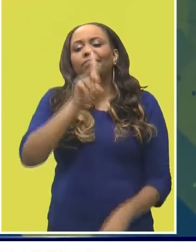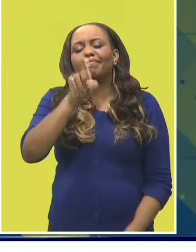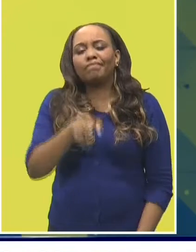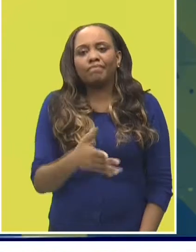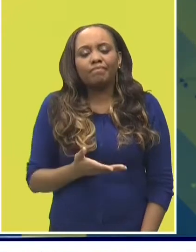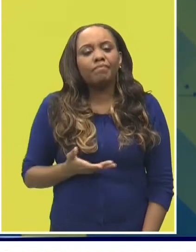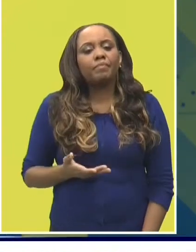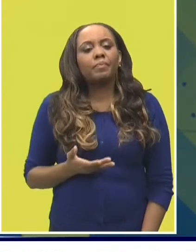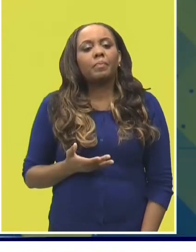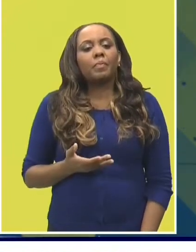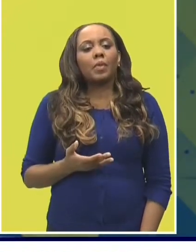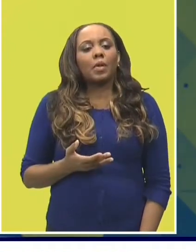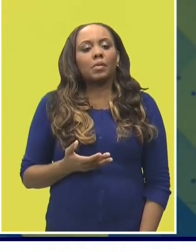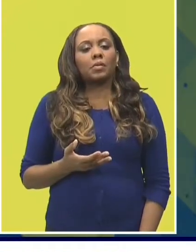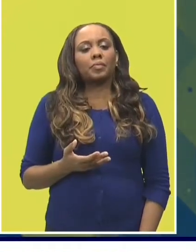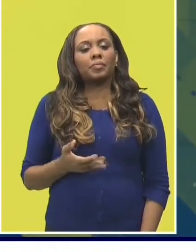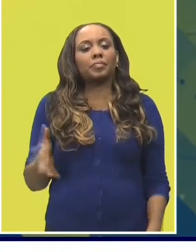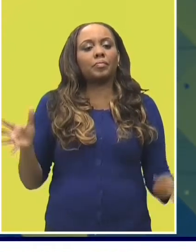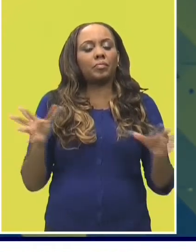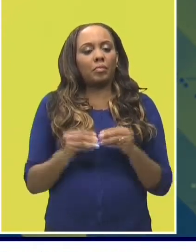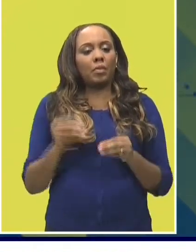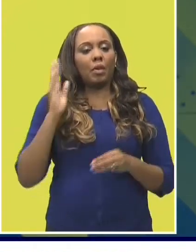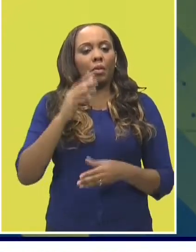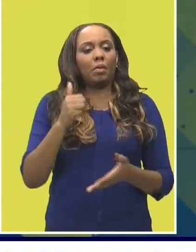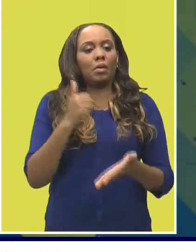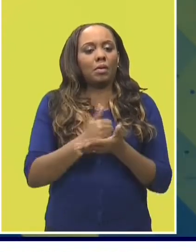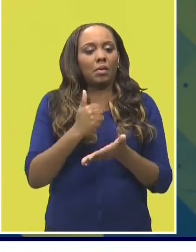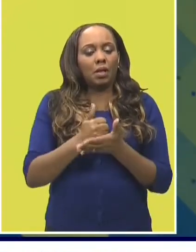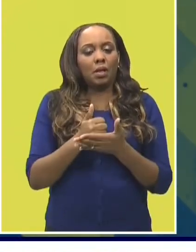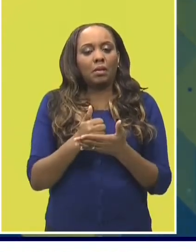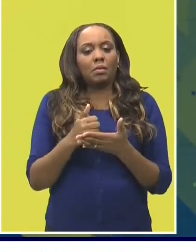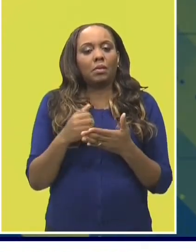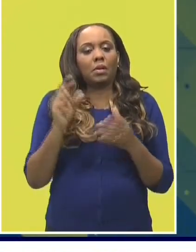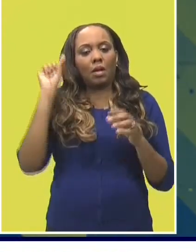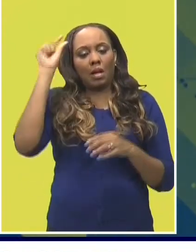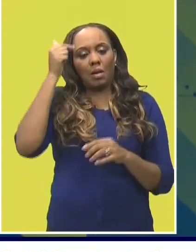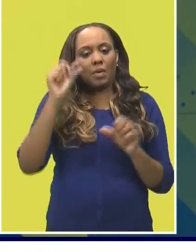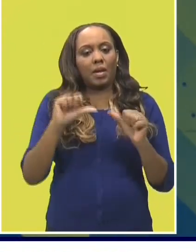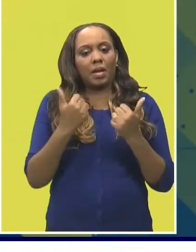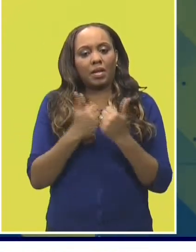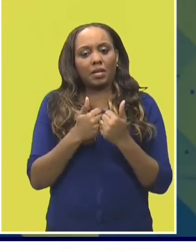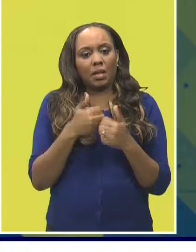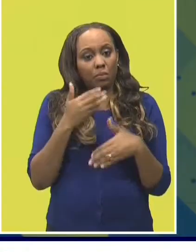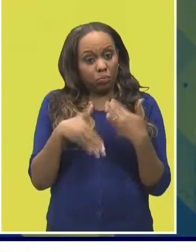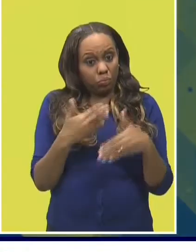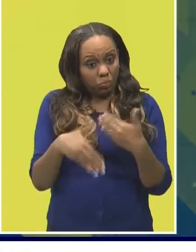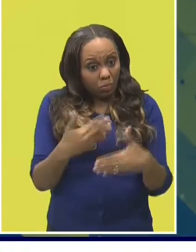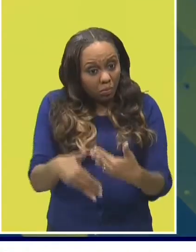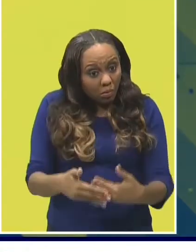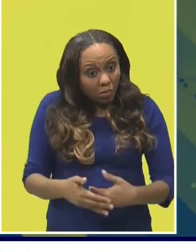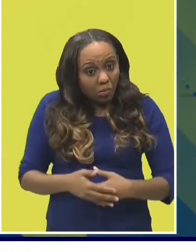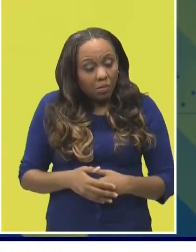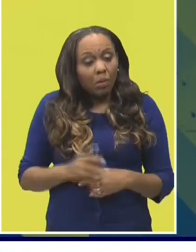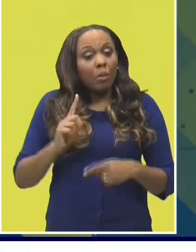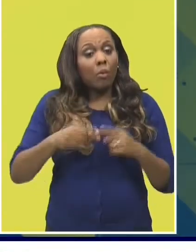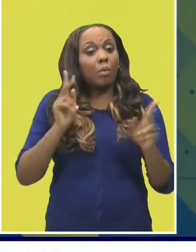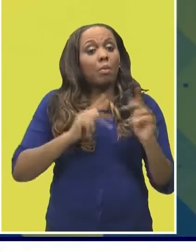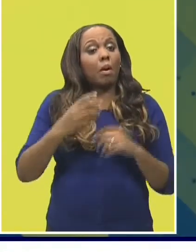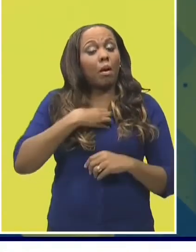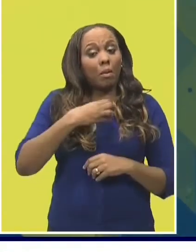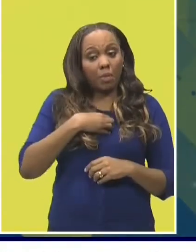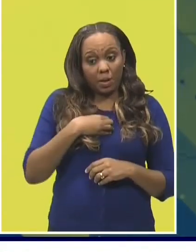simple: will the assemblies help speed up the response of government agencies when complaints are made? Member of the Thorne Commission on